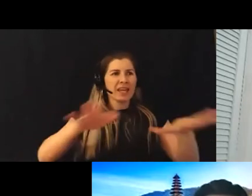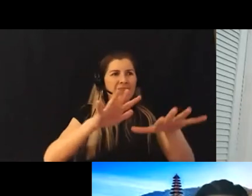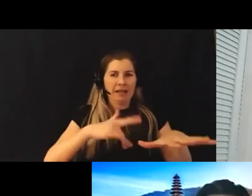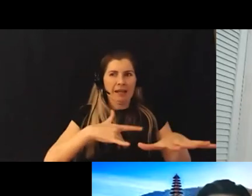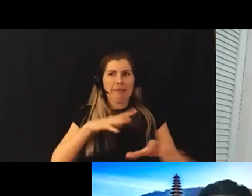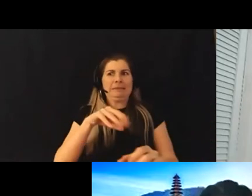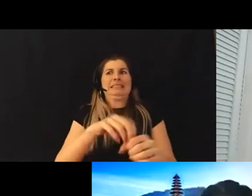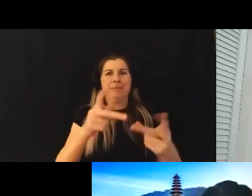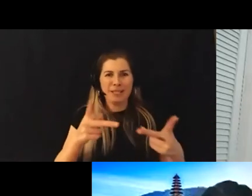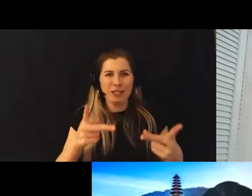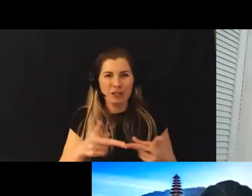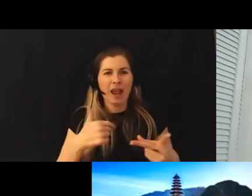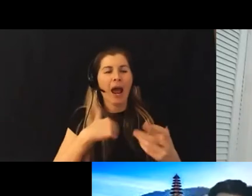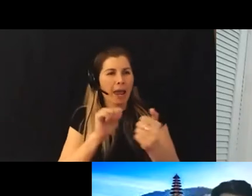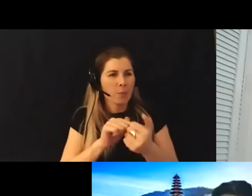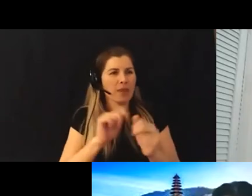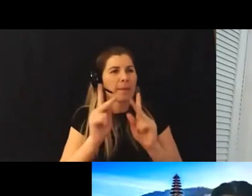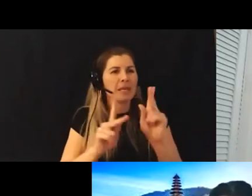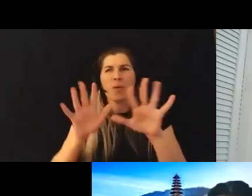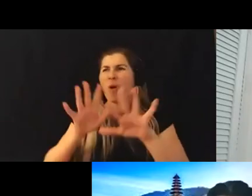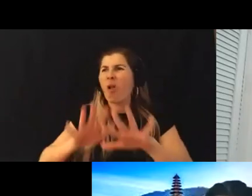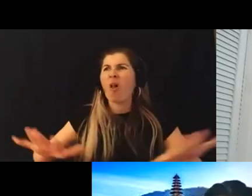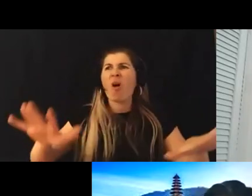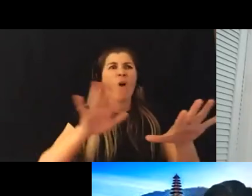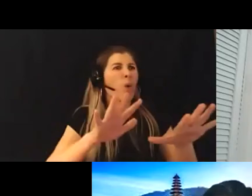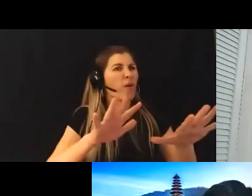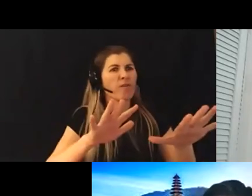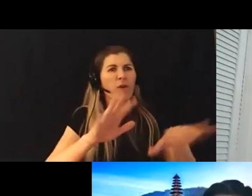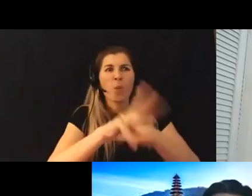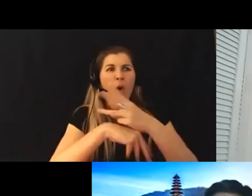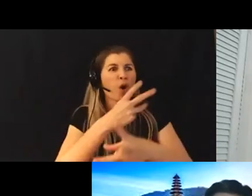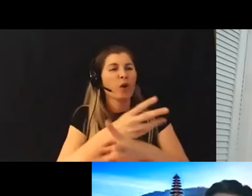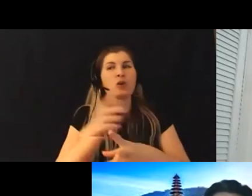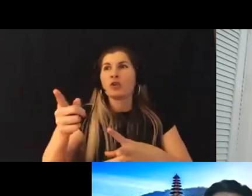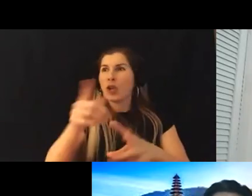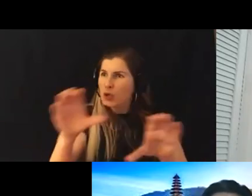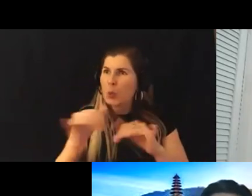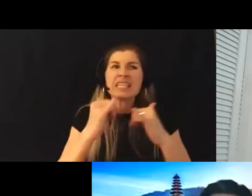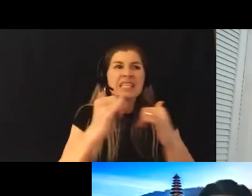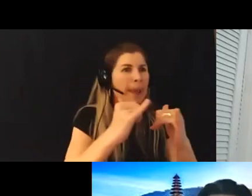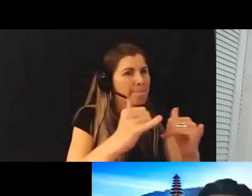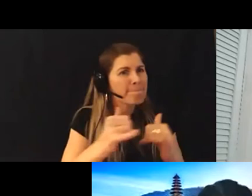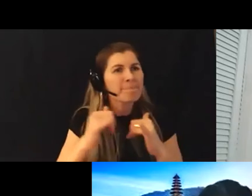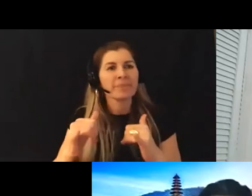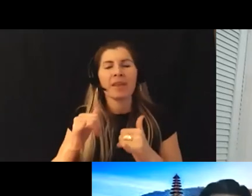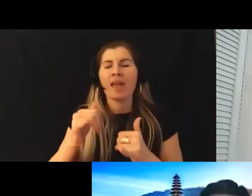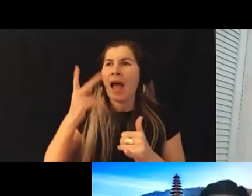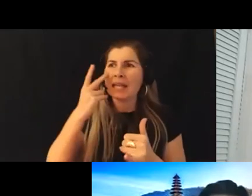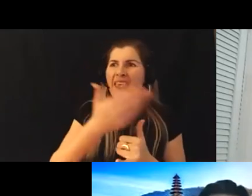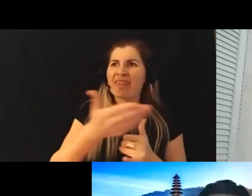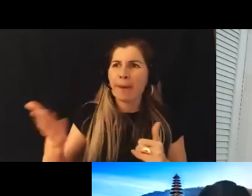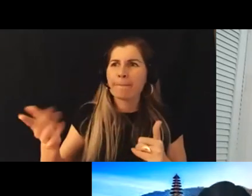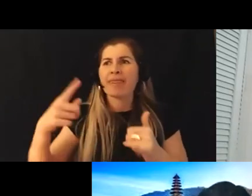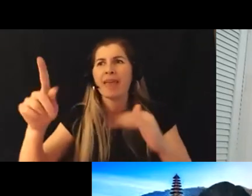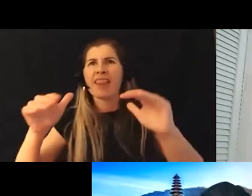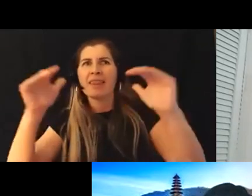be around colleagues around the world that are doing this work and really seeing the ability to lift up